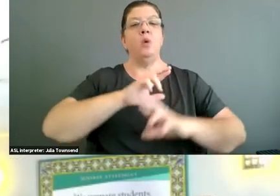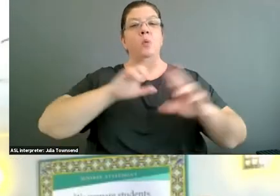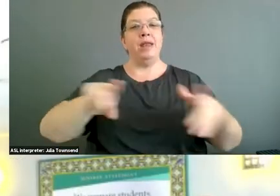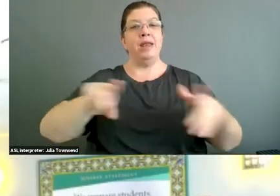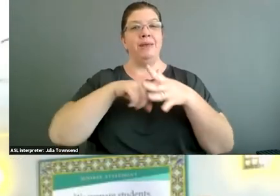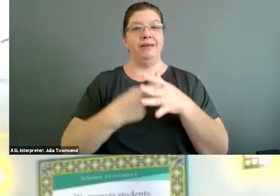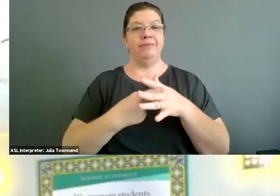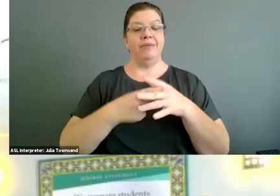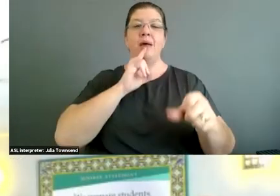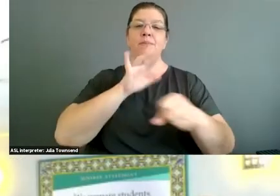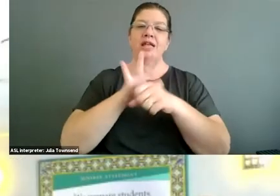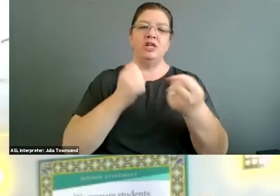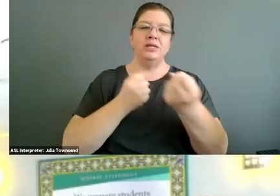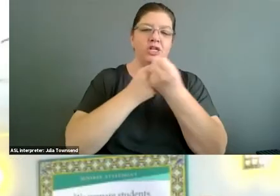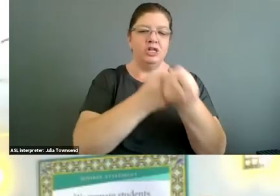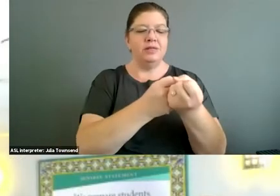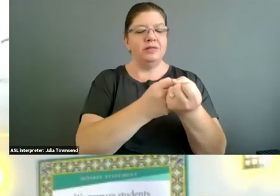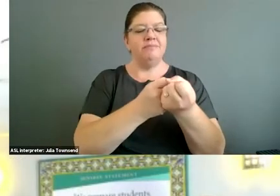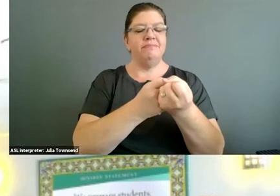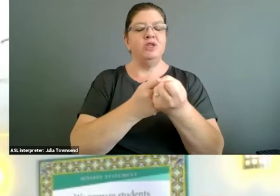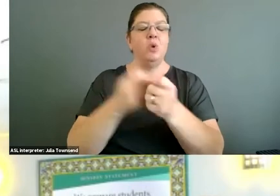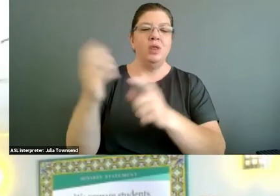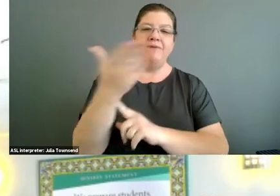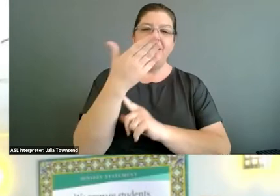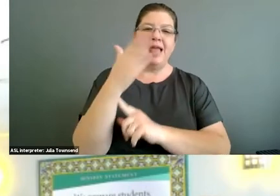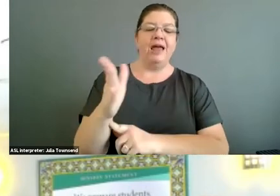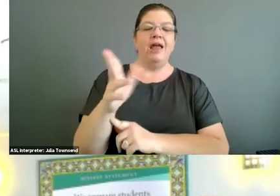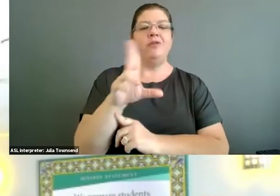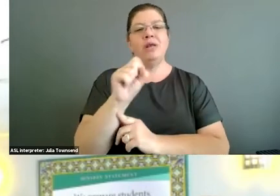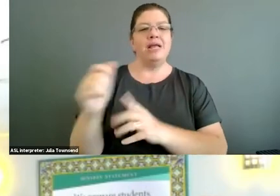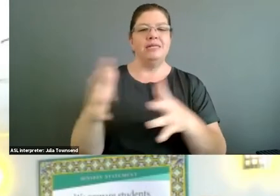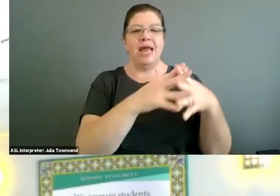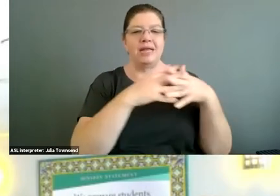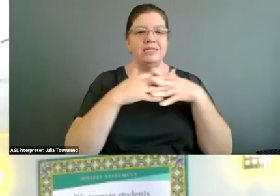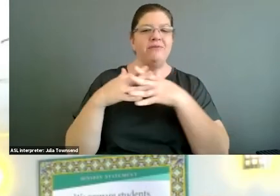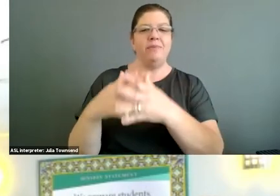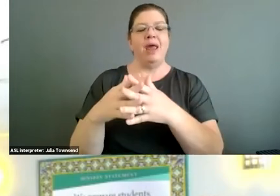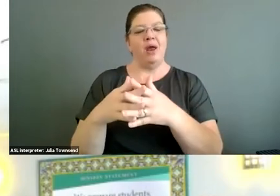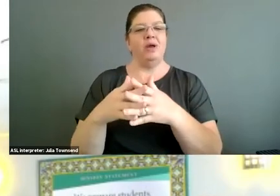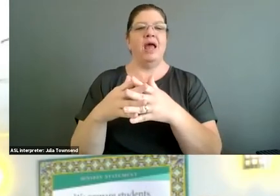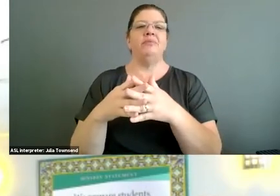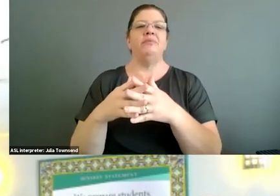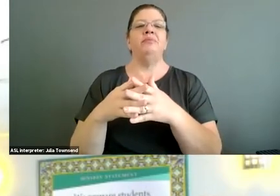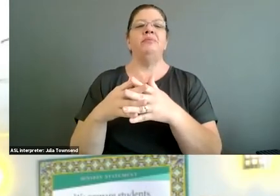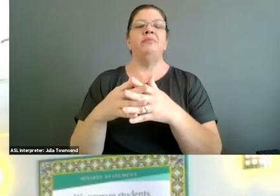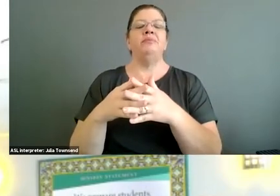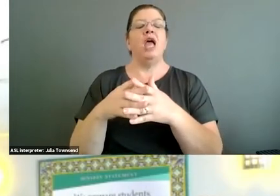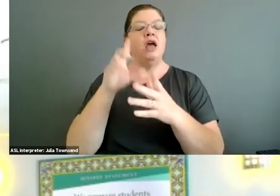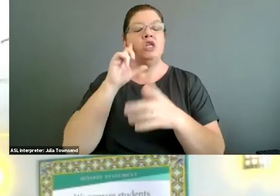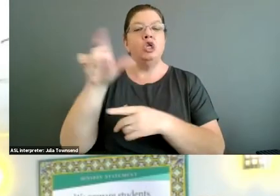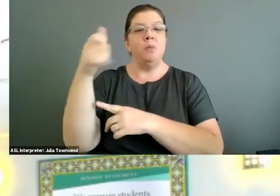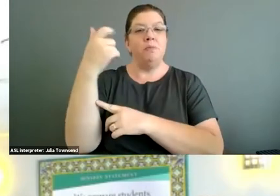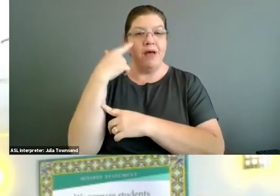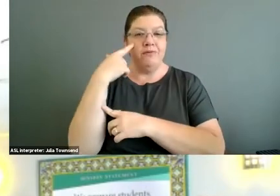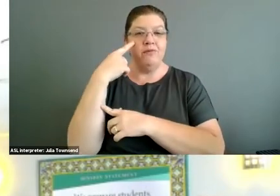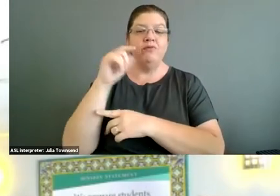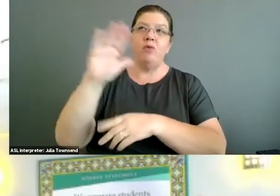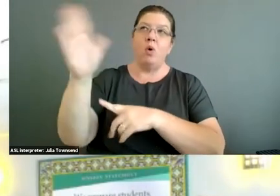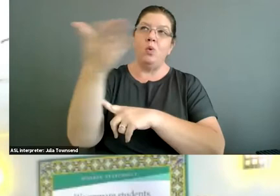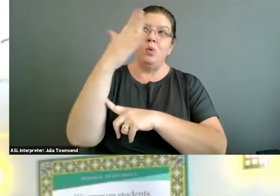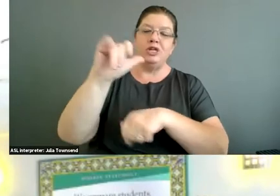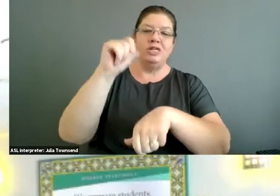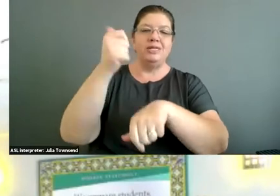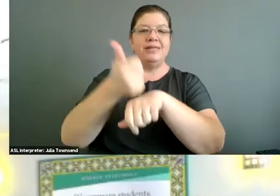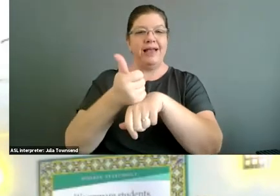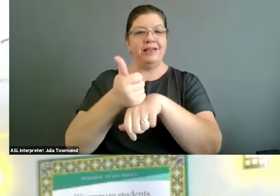Begin. I pledge allegiance to the flag of the United States of America and to the Republic for which